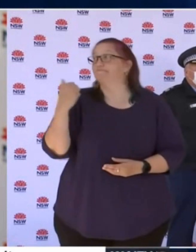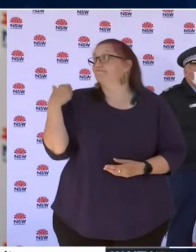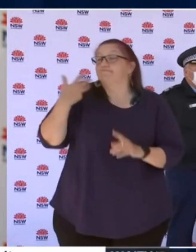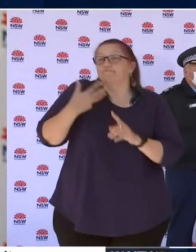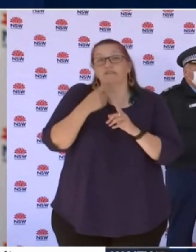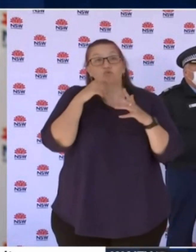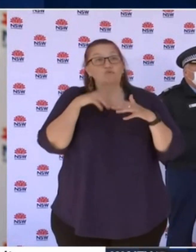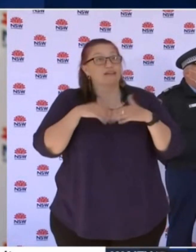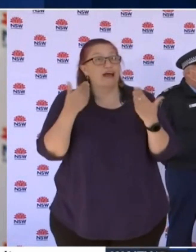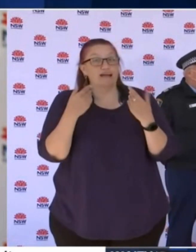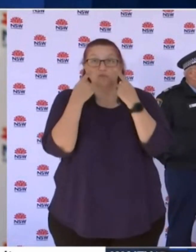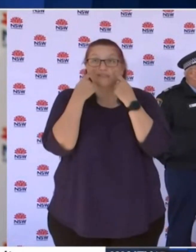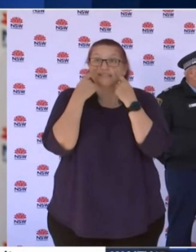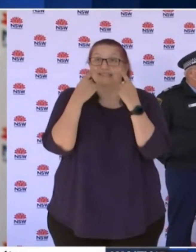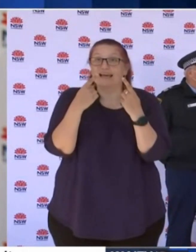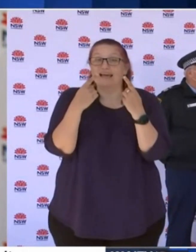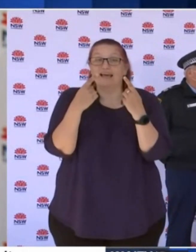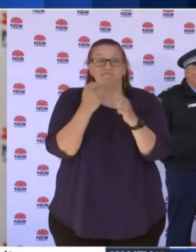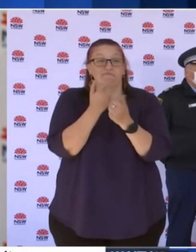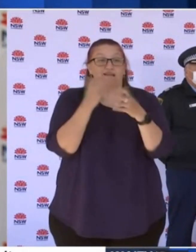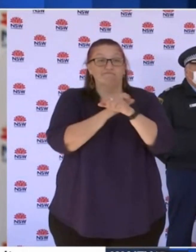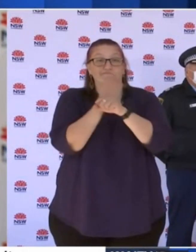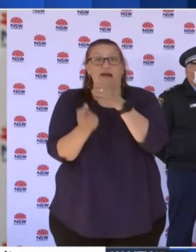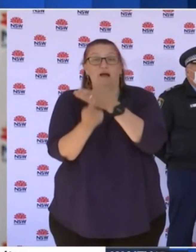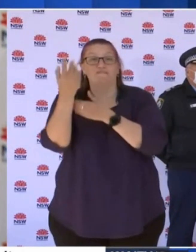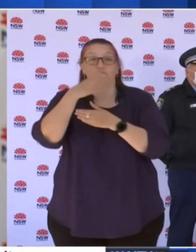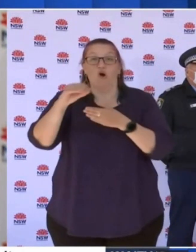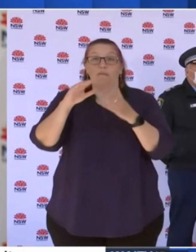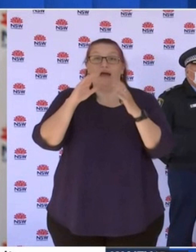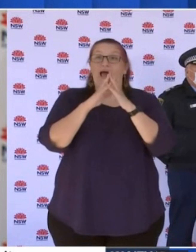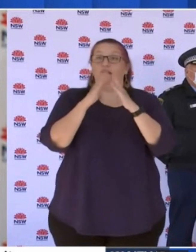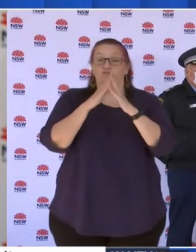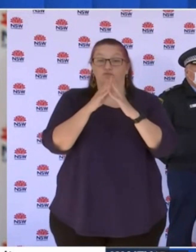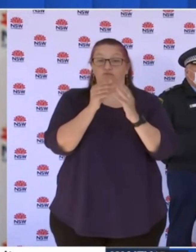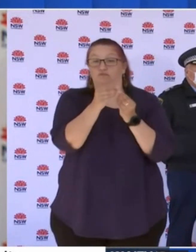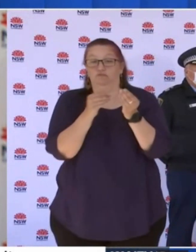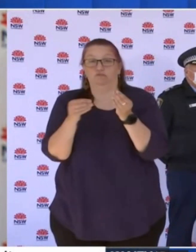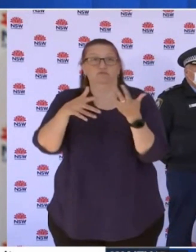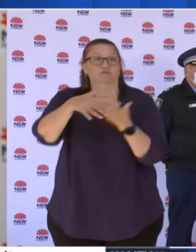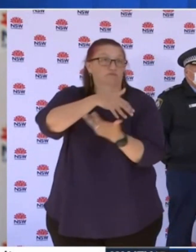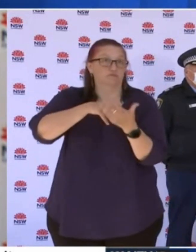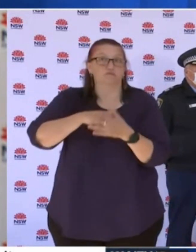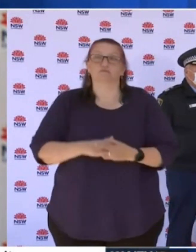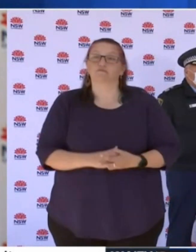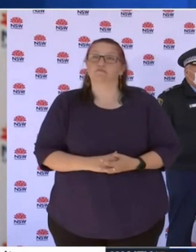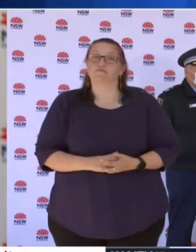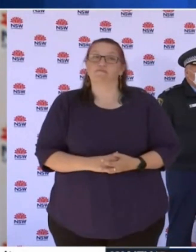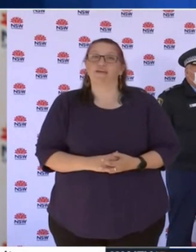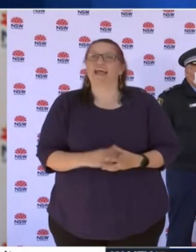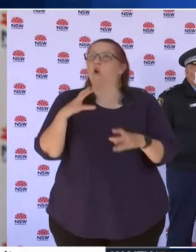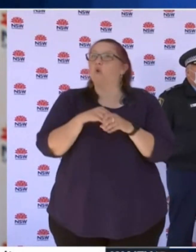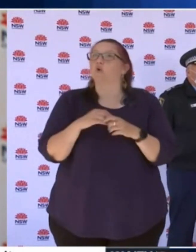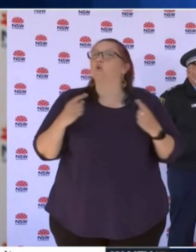to socially connected households in Western Sydney, and that relates to the workers that some of those